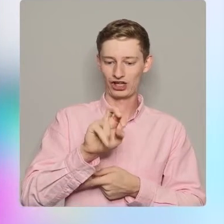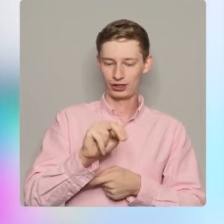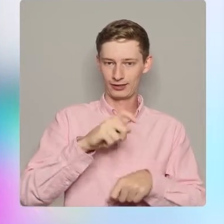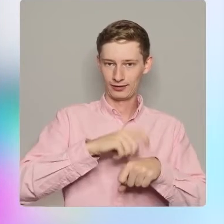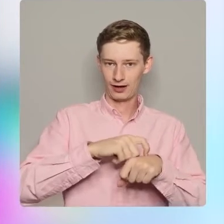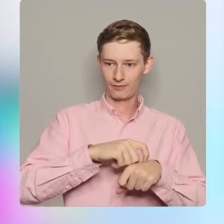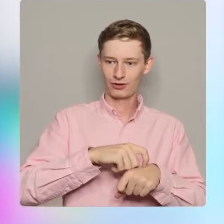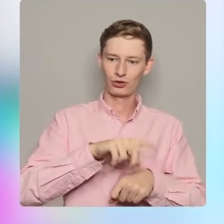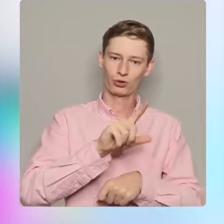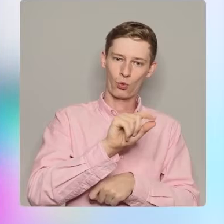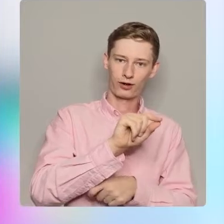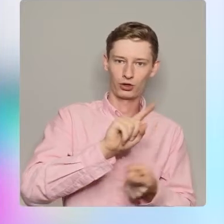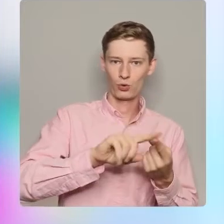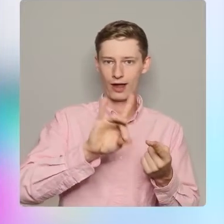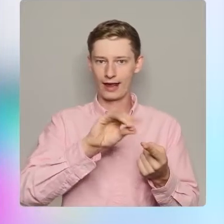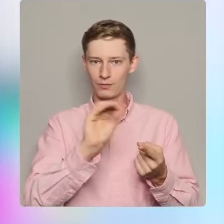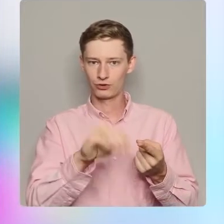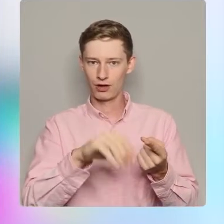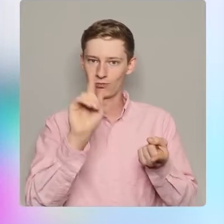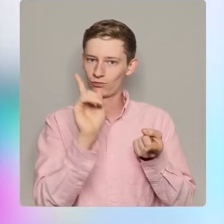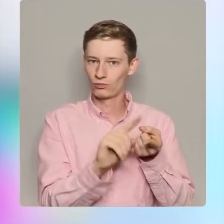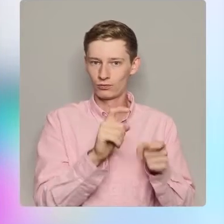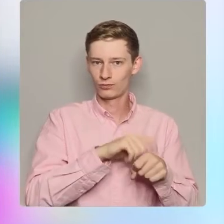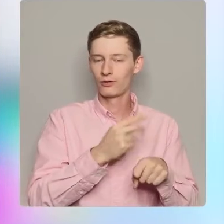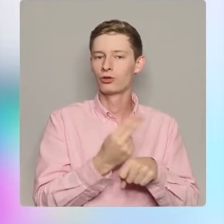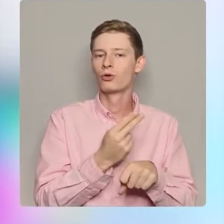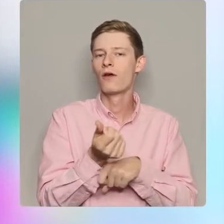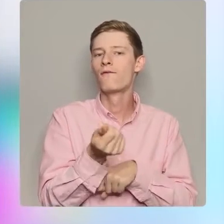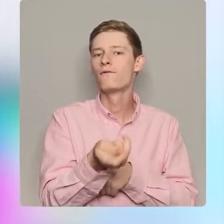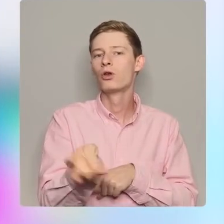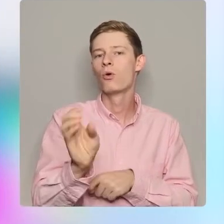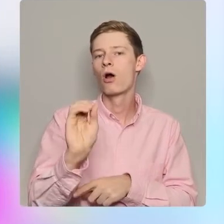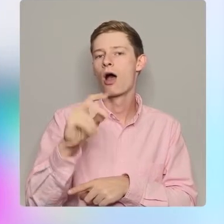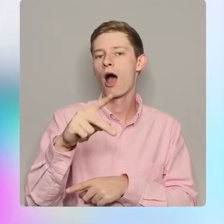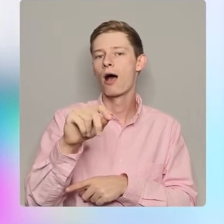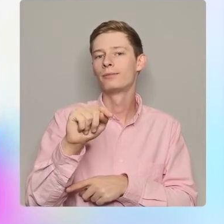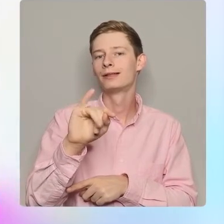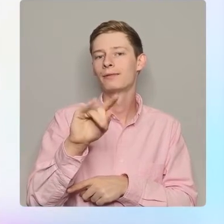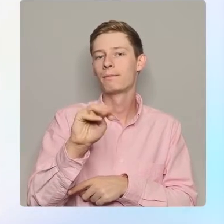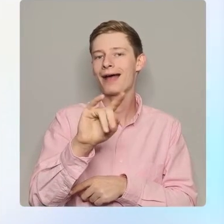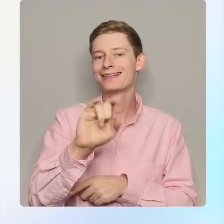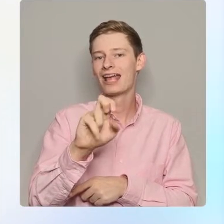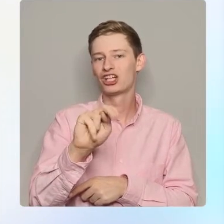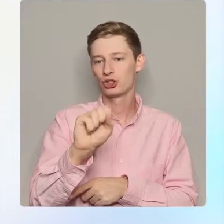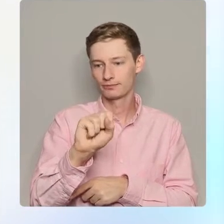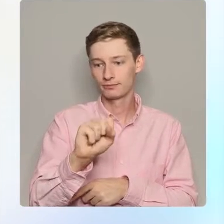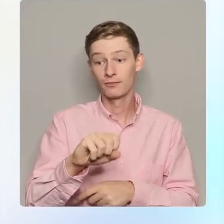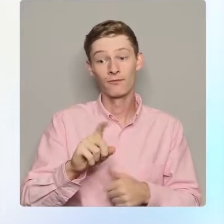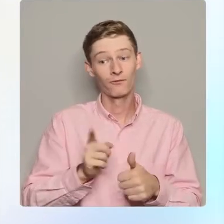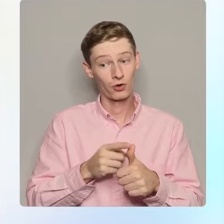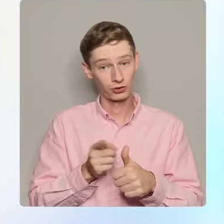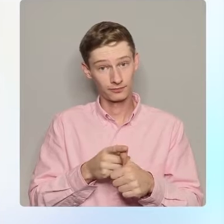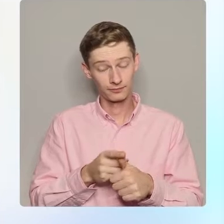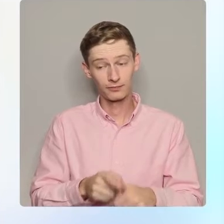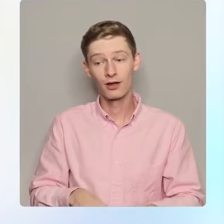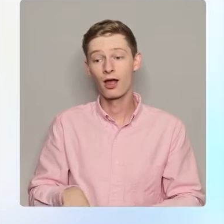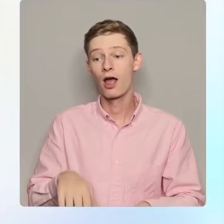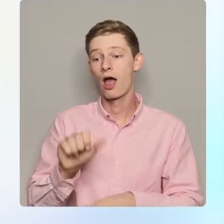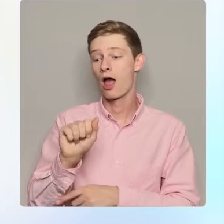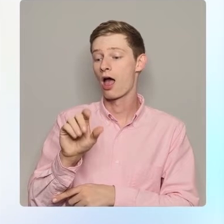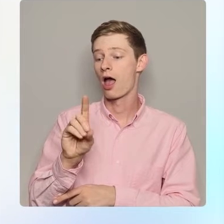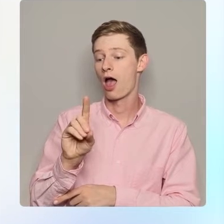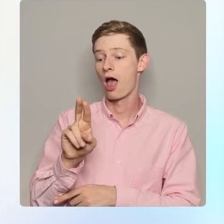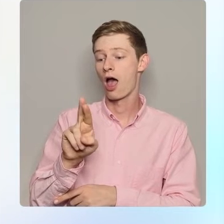Over the last year, we worked closely with both Unity and Unreal to achieve this. For